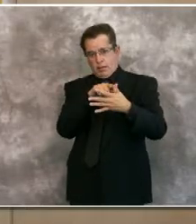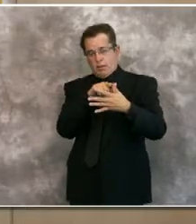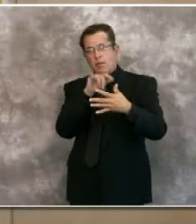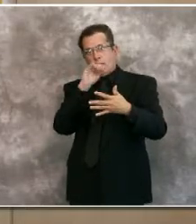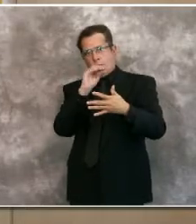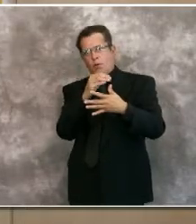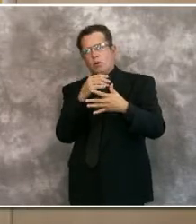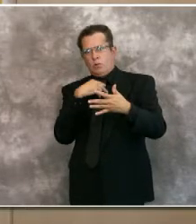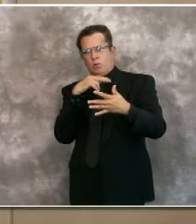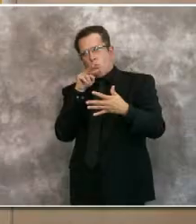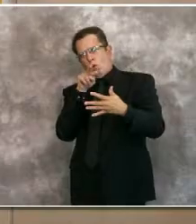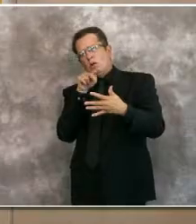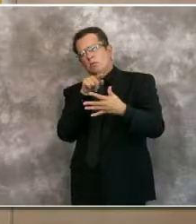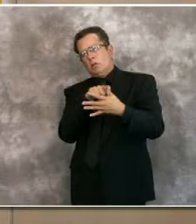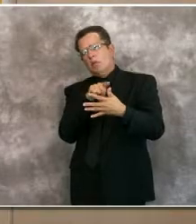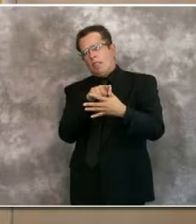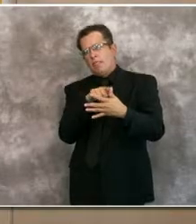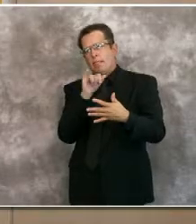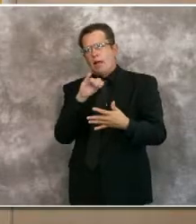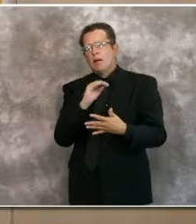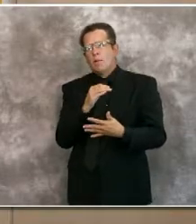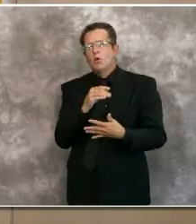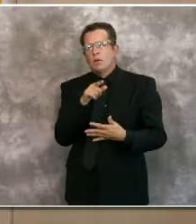related to